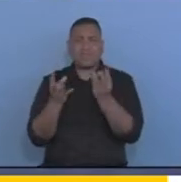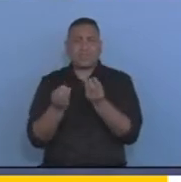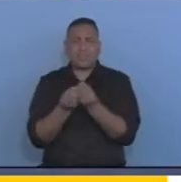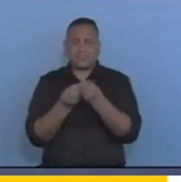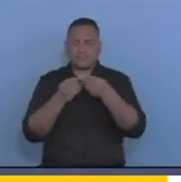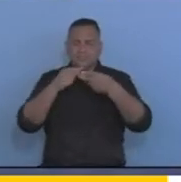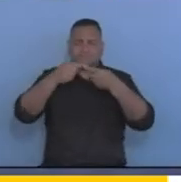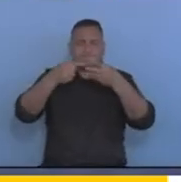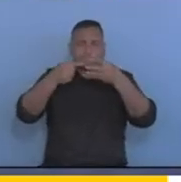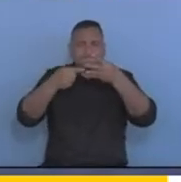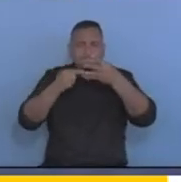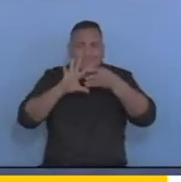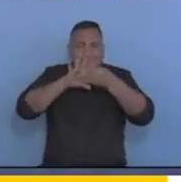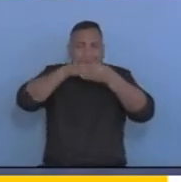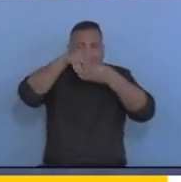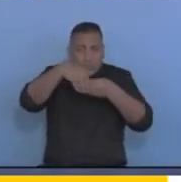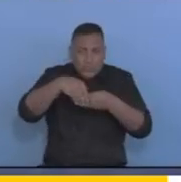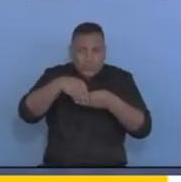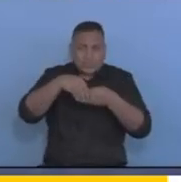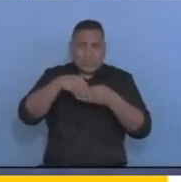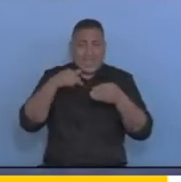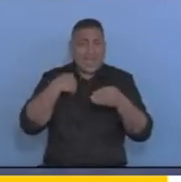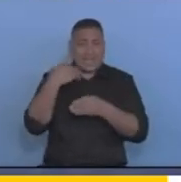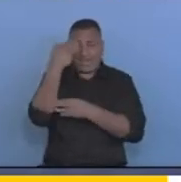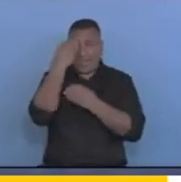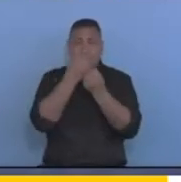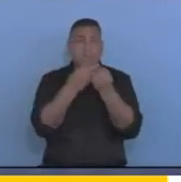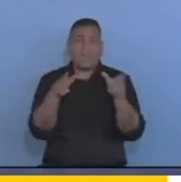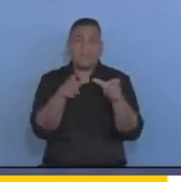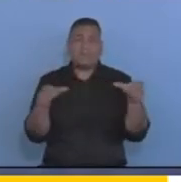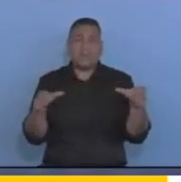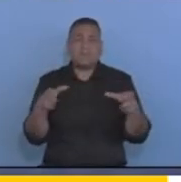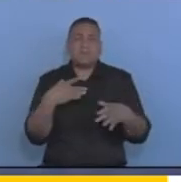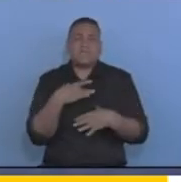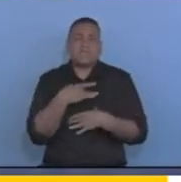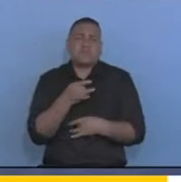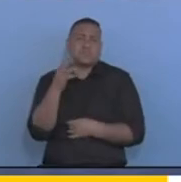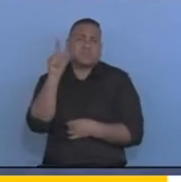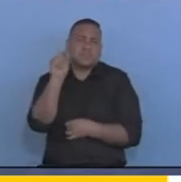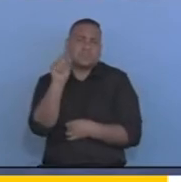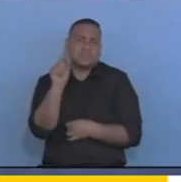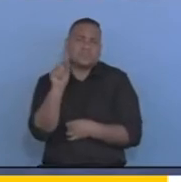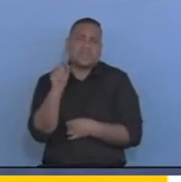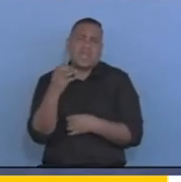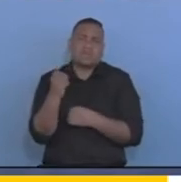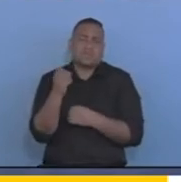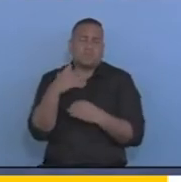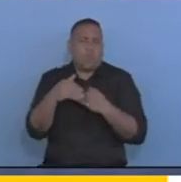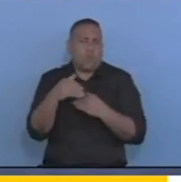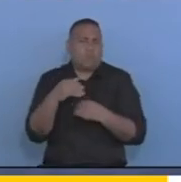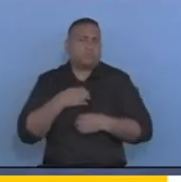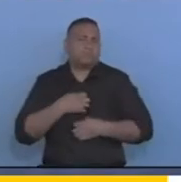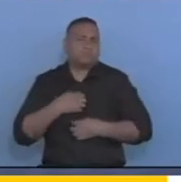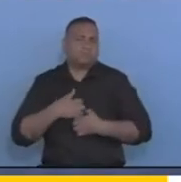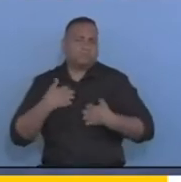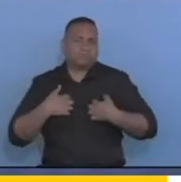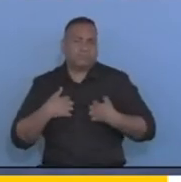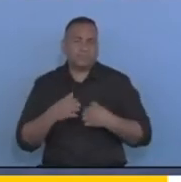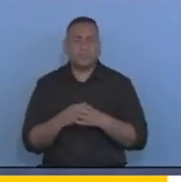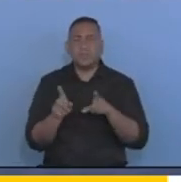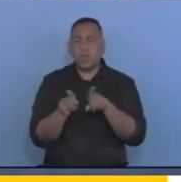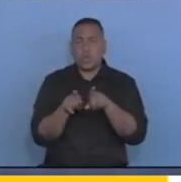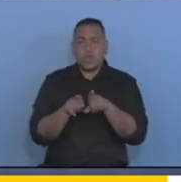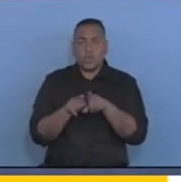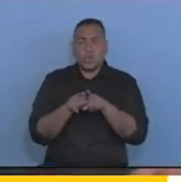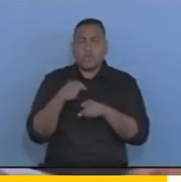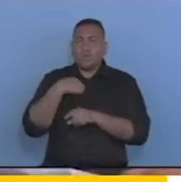much. And I know a lot of people have a keen interest in this. And this is just absolutely groundbreaking. And I think what I'm loving about it as well, Dougal, is the